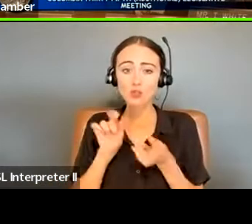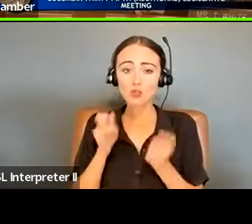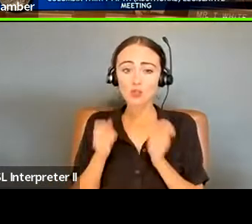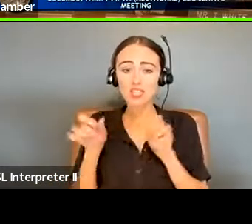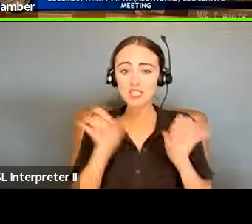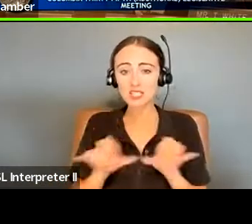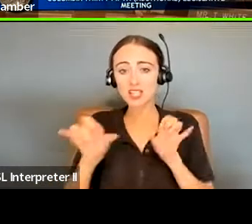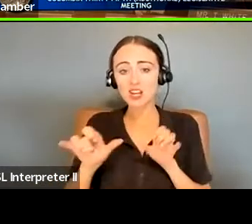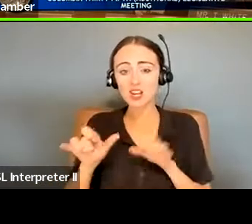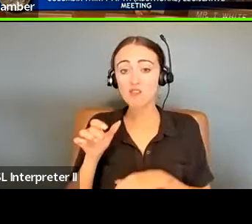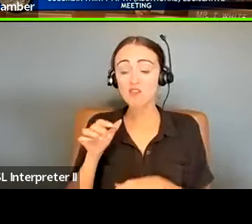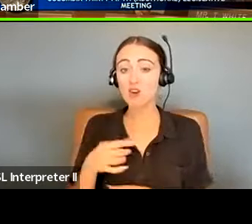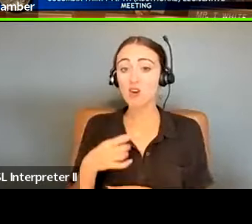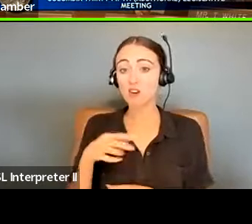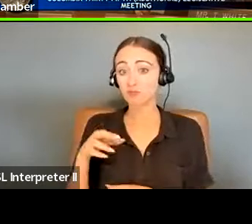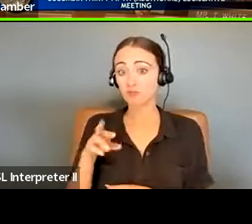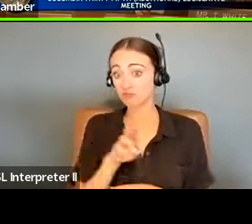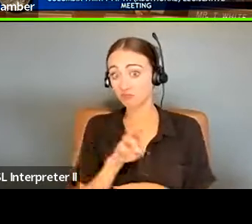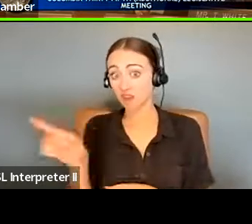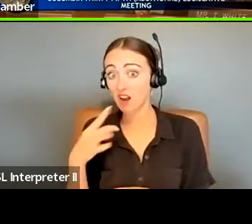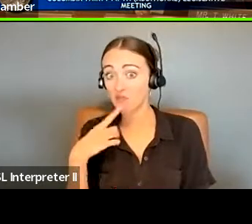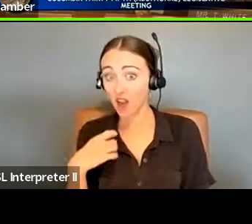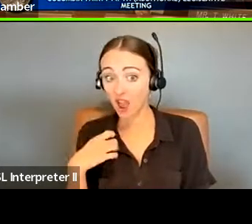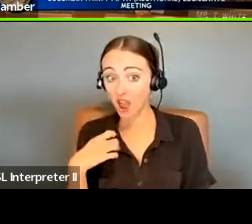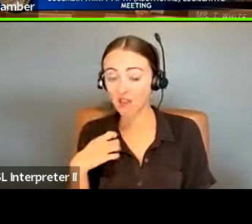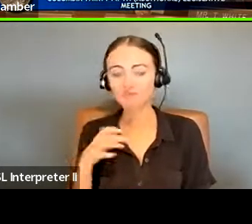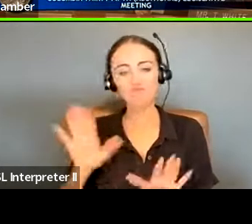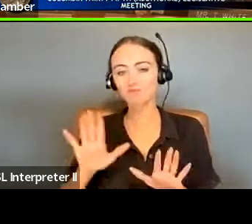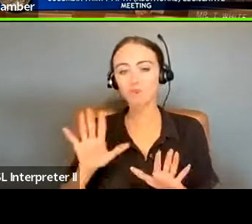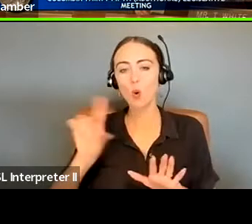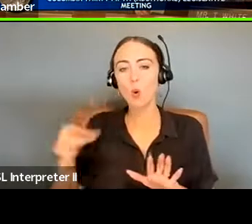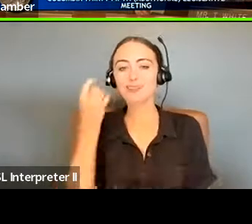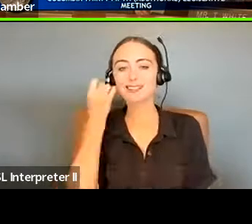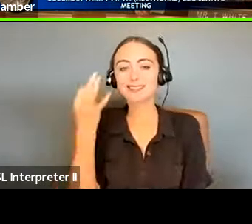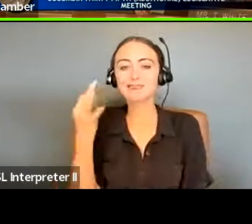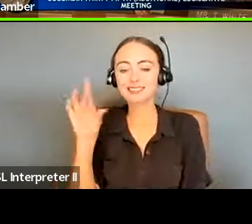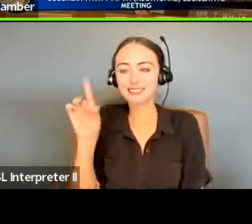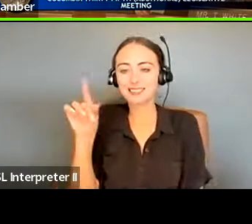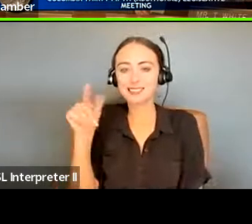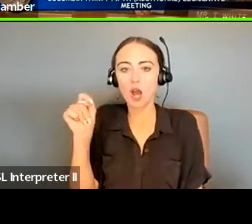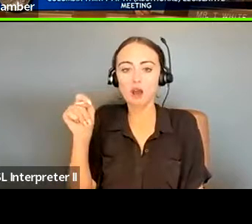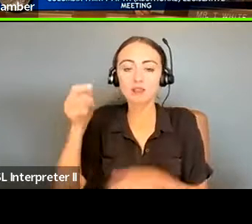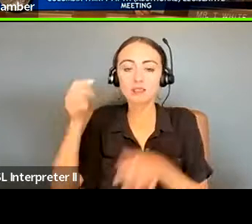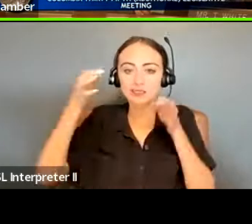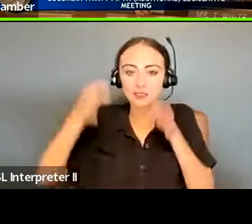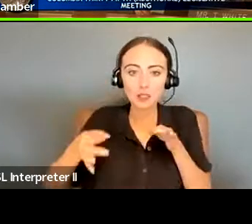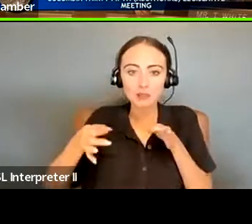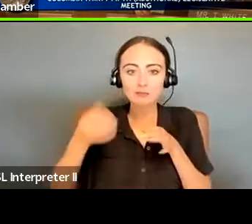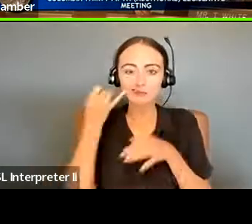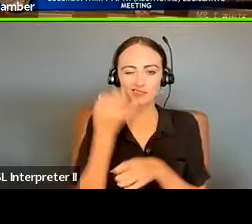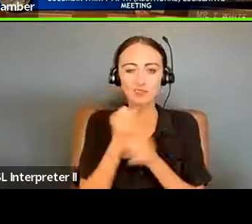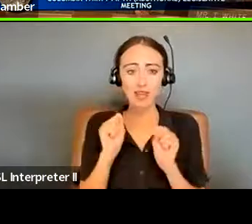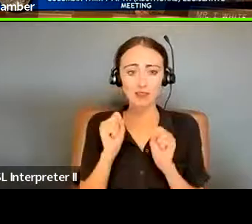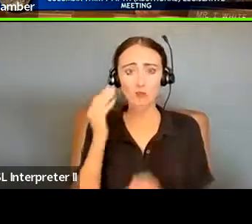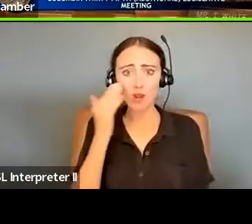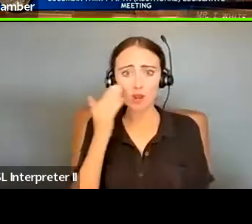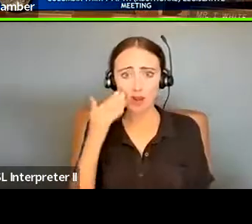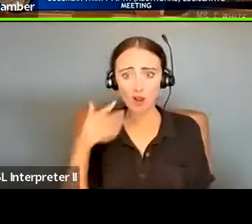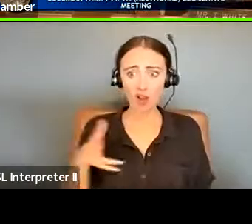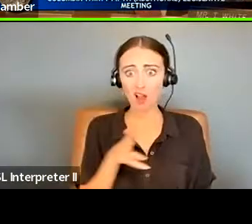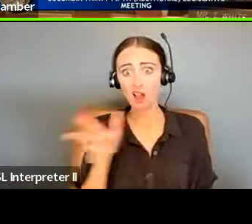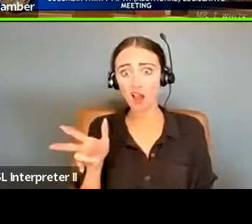right turn on red to only allowing the practice when DDOT determines it is safe. We know that crashes caused by vehicles turning right on